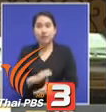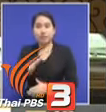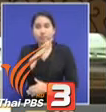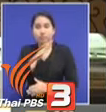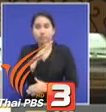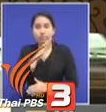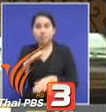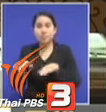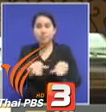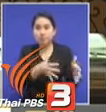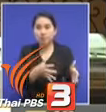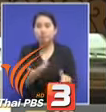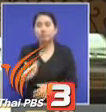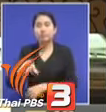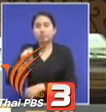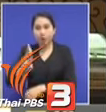trying to protest.